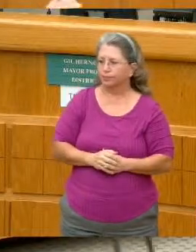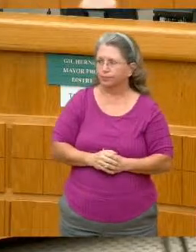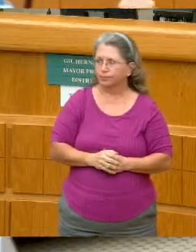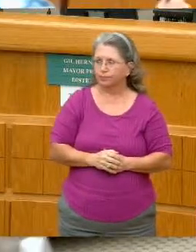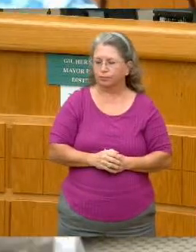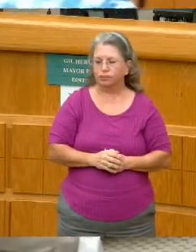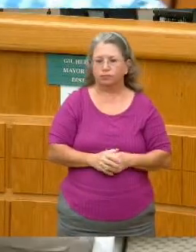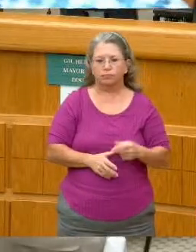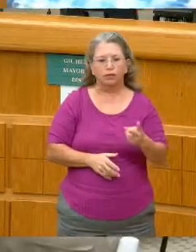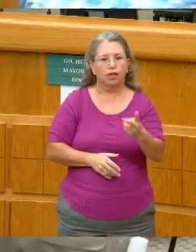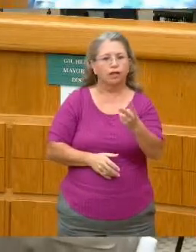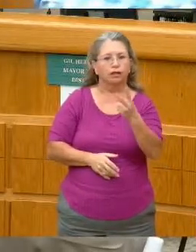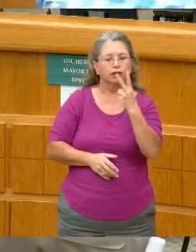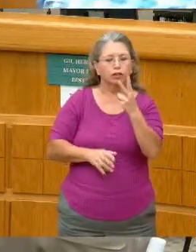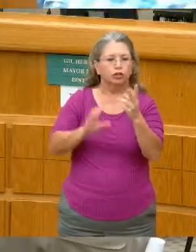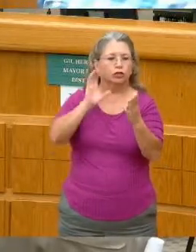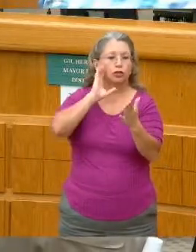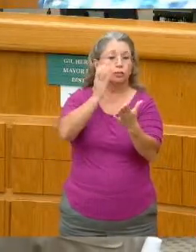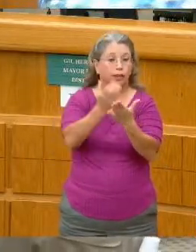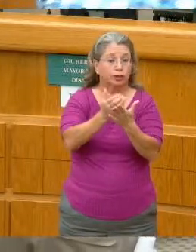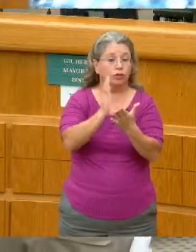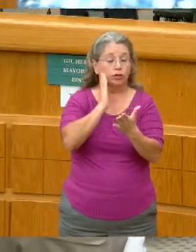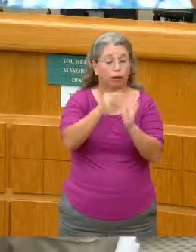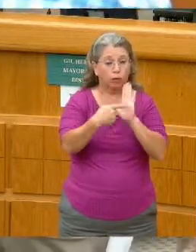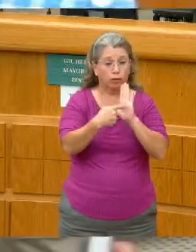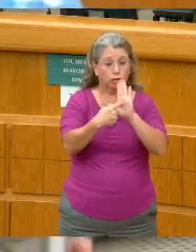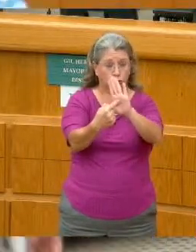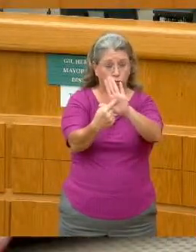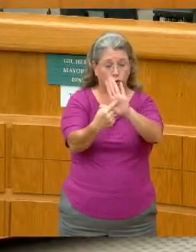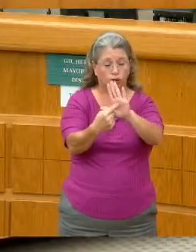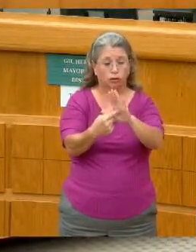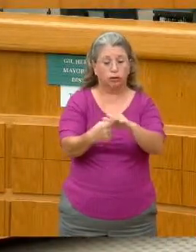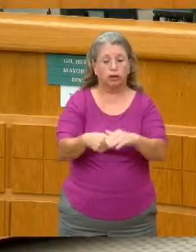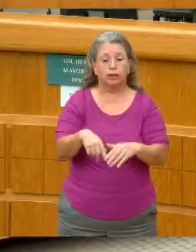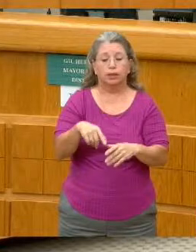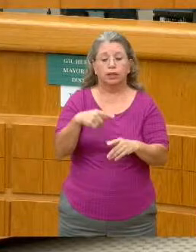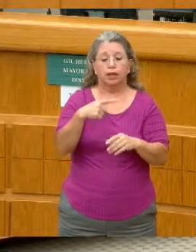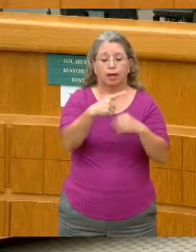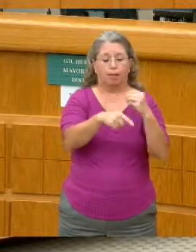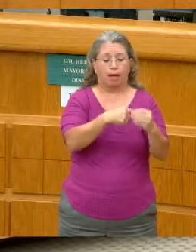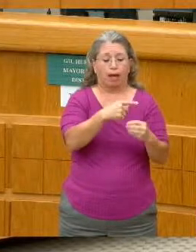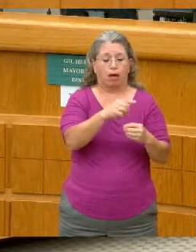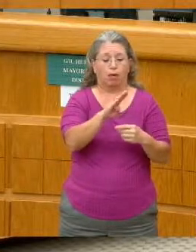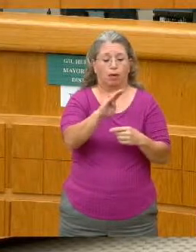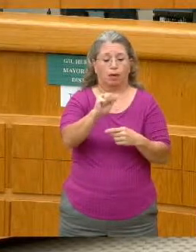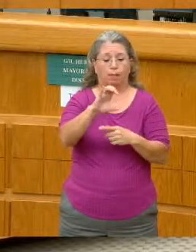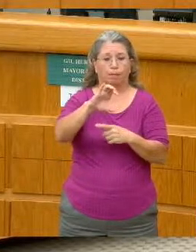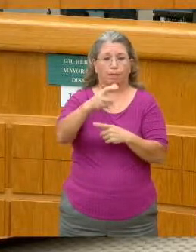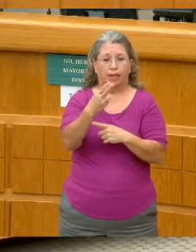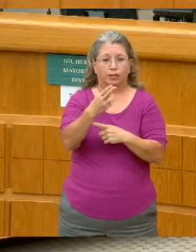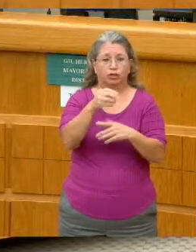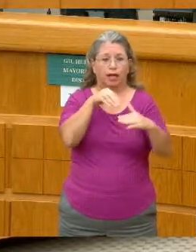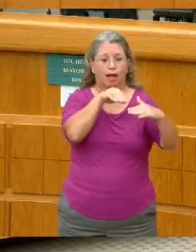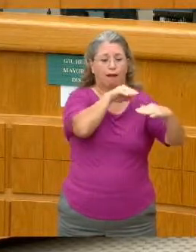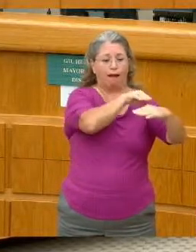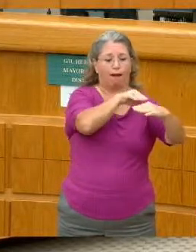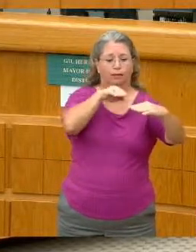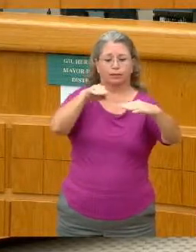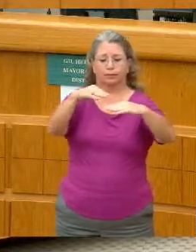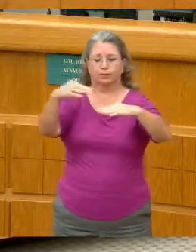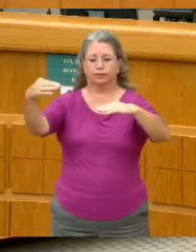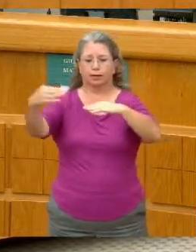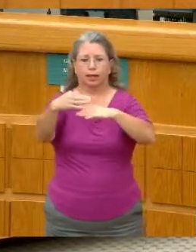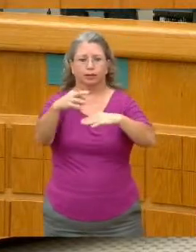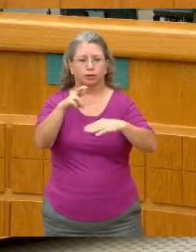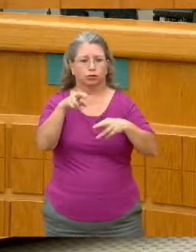two visual aids that I will be using are one of the beach access roads for Port Aransas, and the second will be the